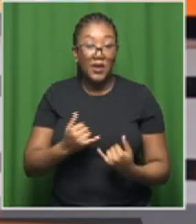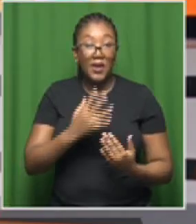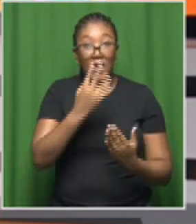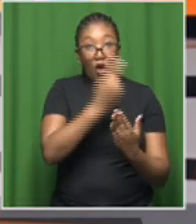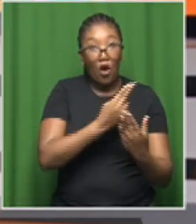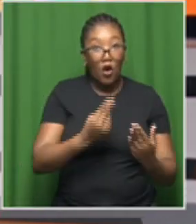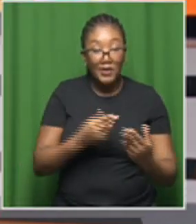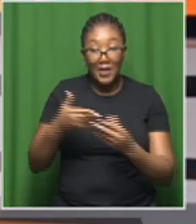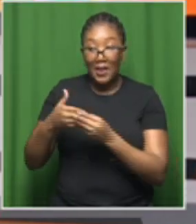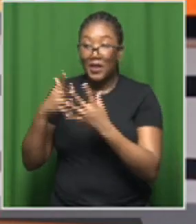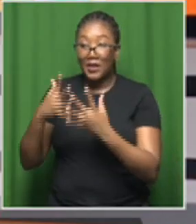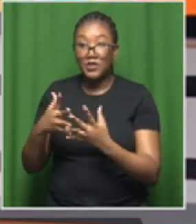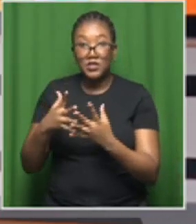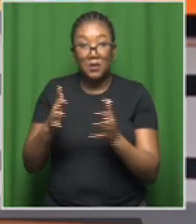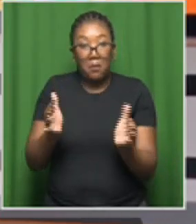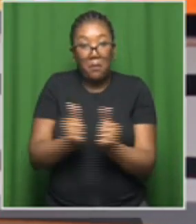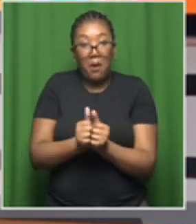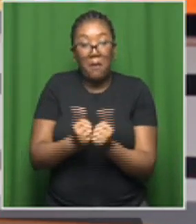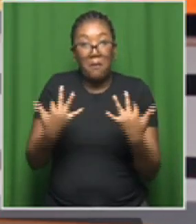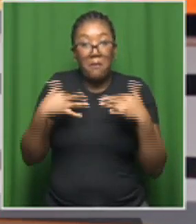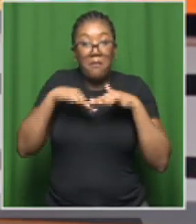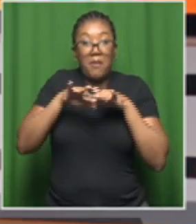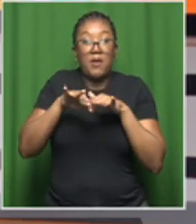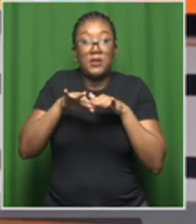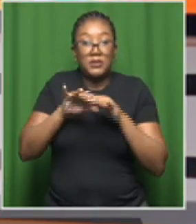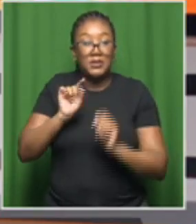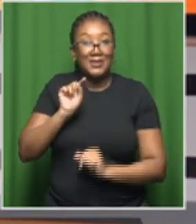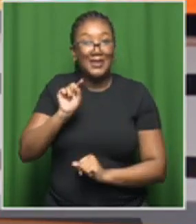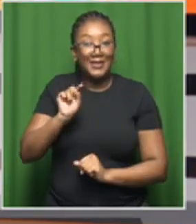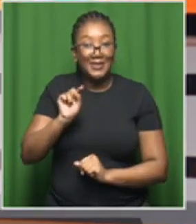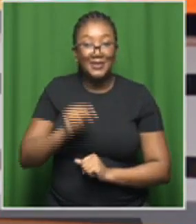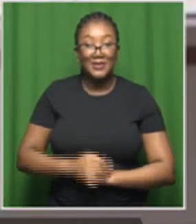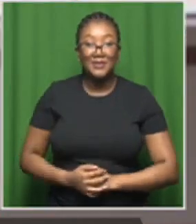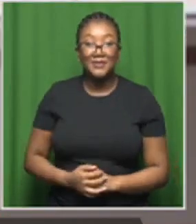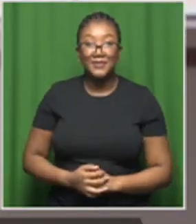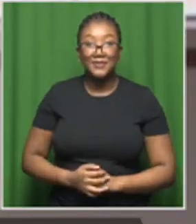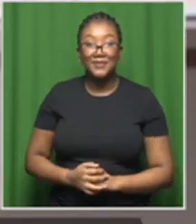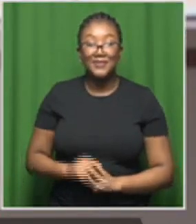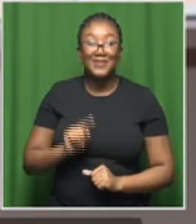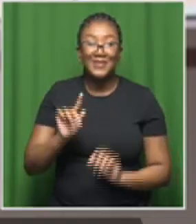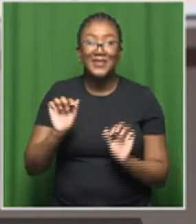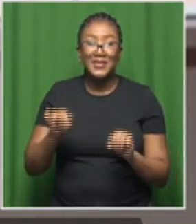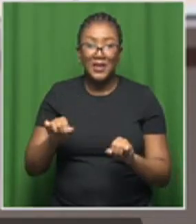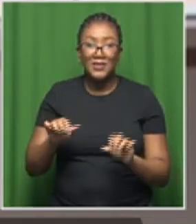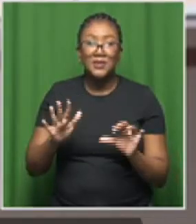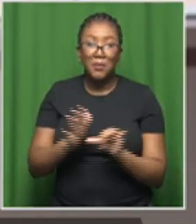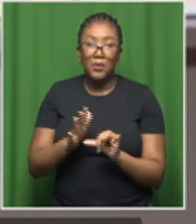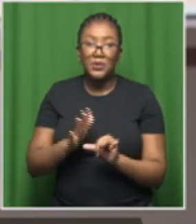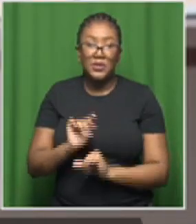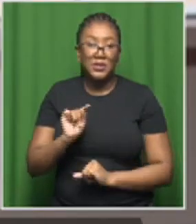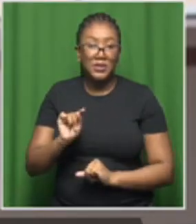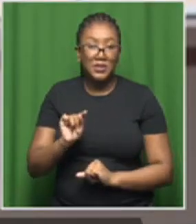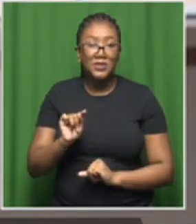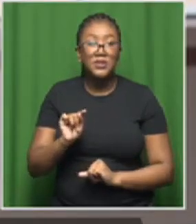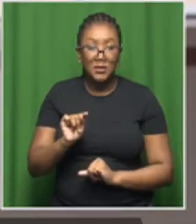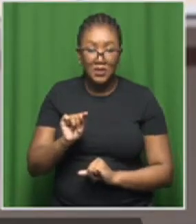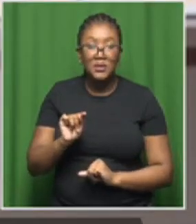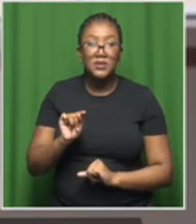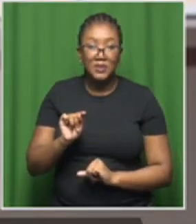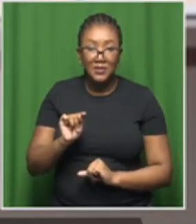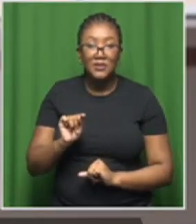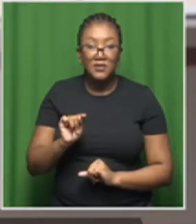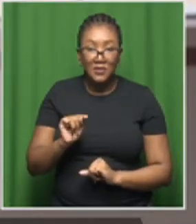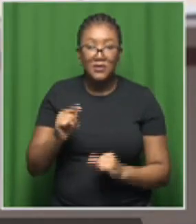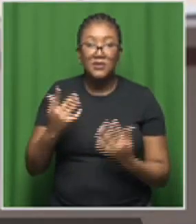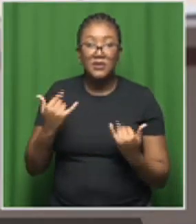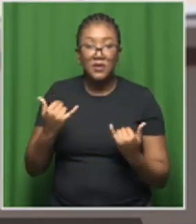and leadership, eh? How does Standard Bank weave into that kind of partnership? No, it's an important kind of exchange. I think it's